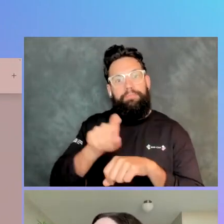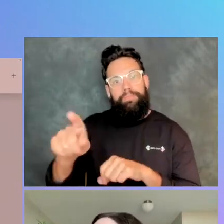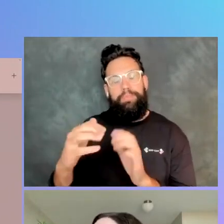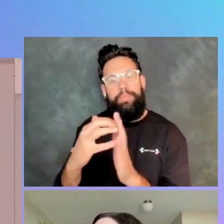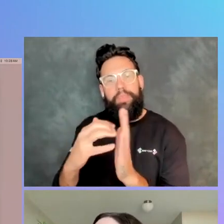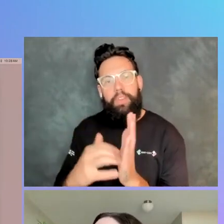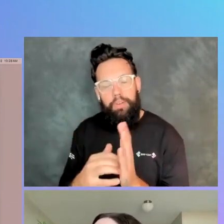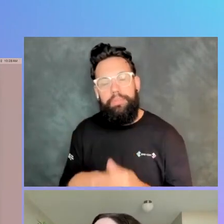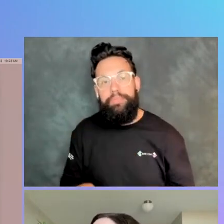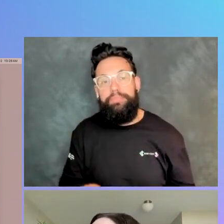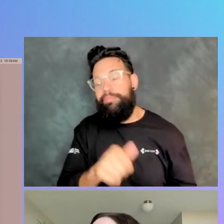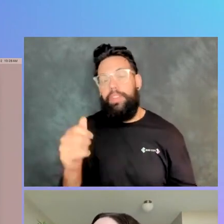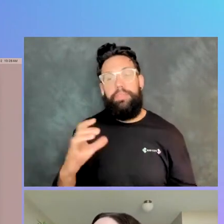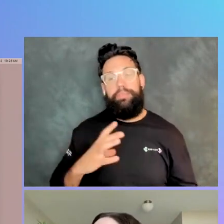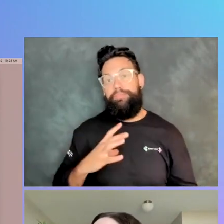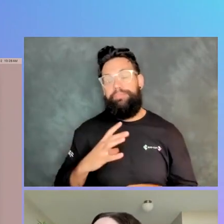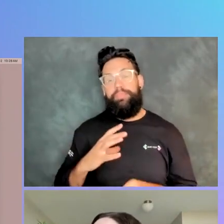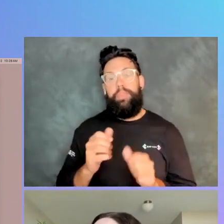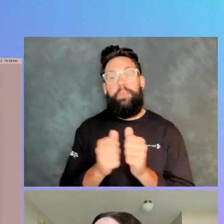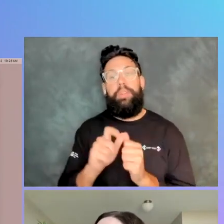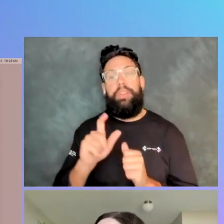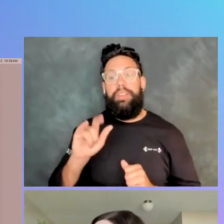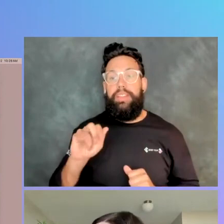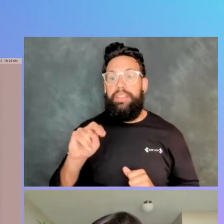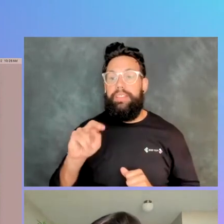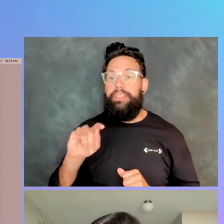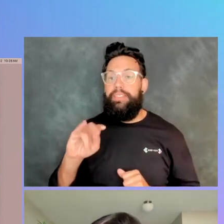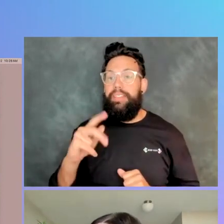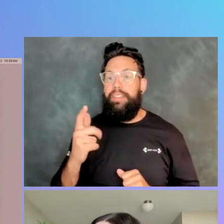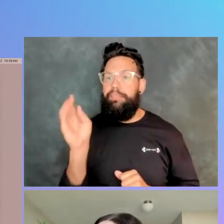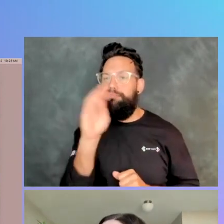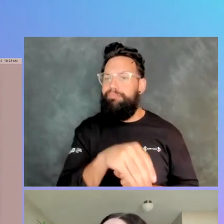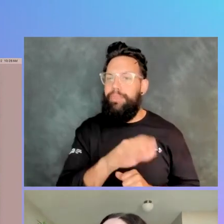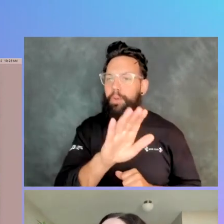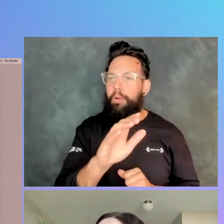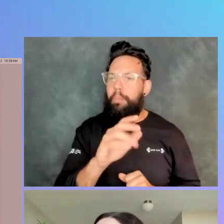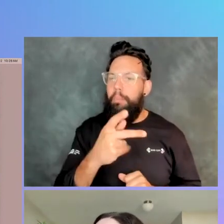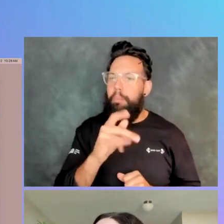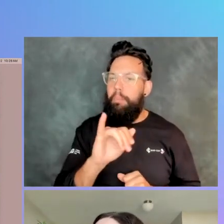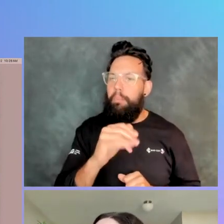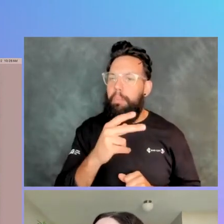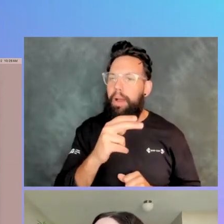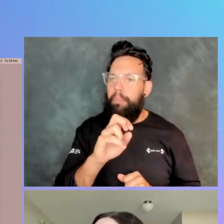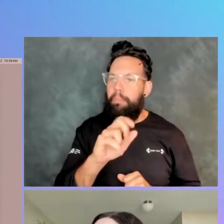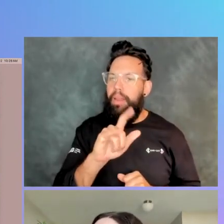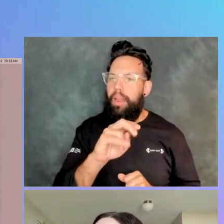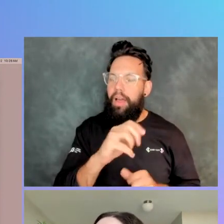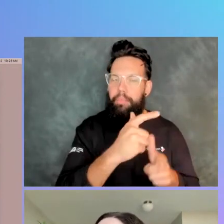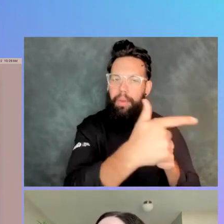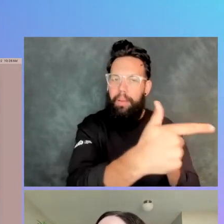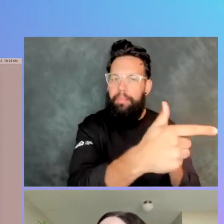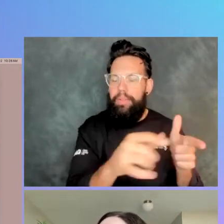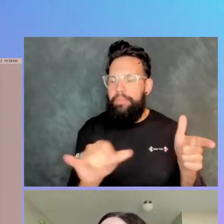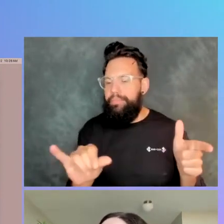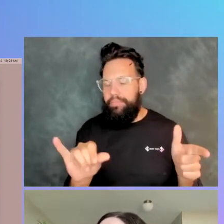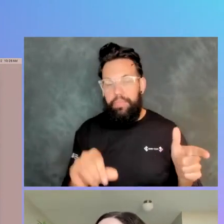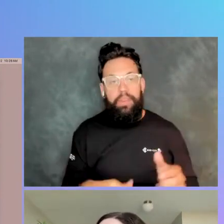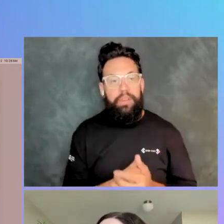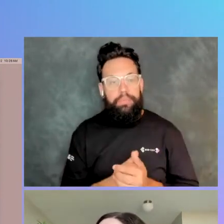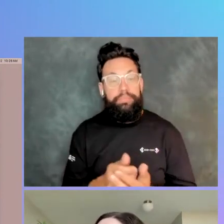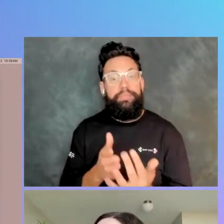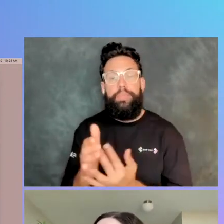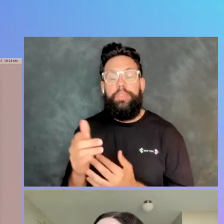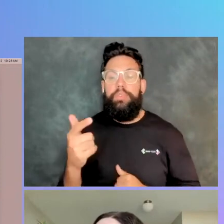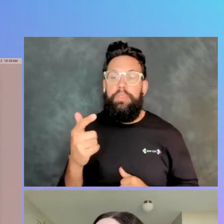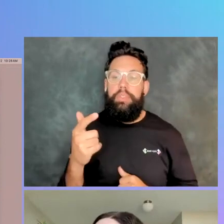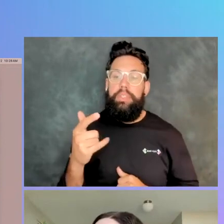well is include that in your pipeline. So I've got an example here of using GitHub Actions where we ran the